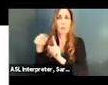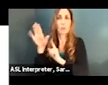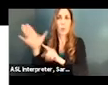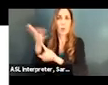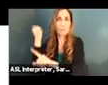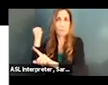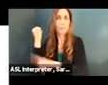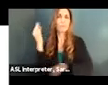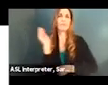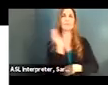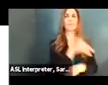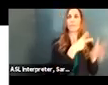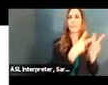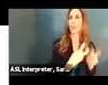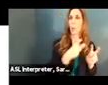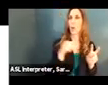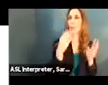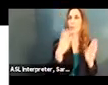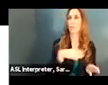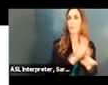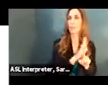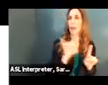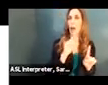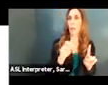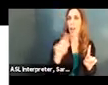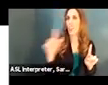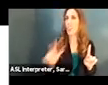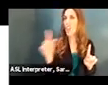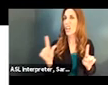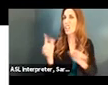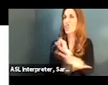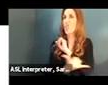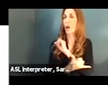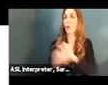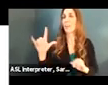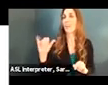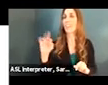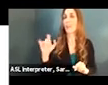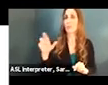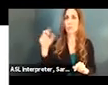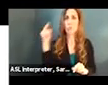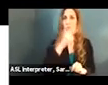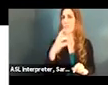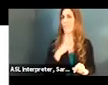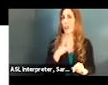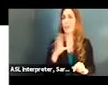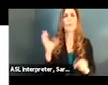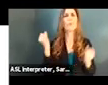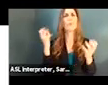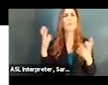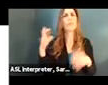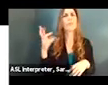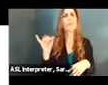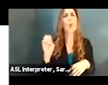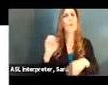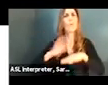in Lancaster County. We can do that. So we also have a lot of Chromebooks that we can lend,